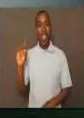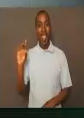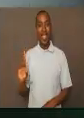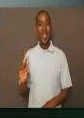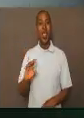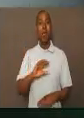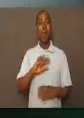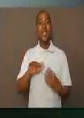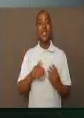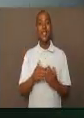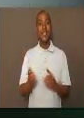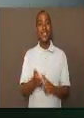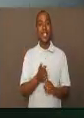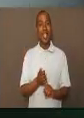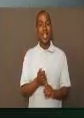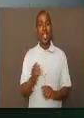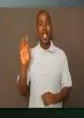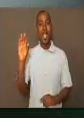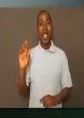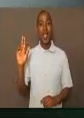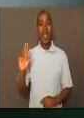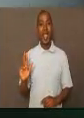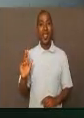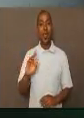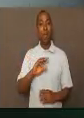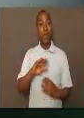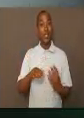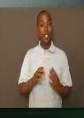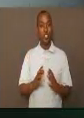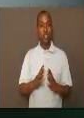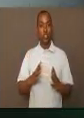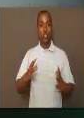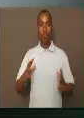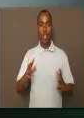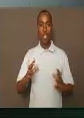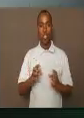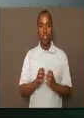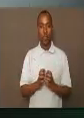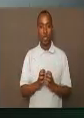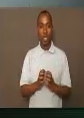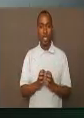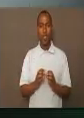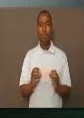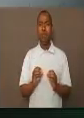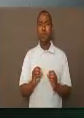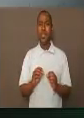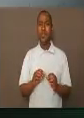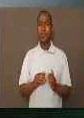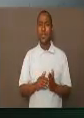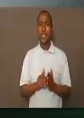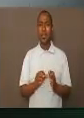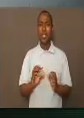Cardiac muscle can contract and relax continuously without